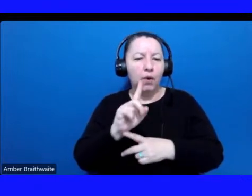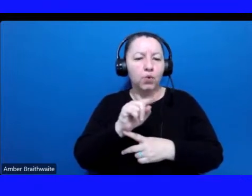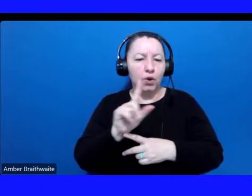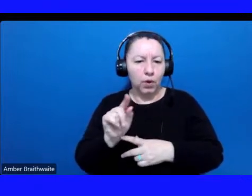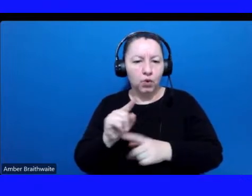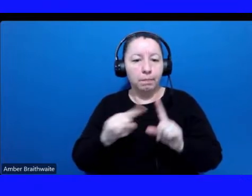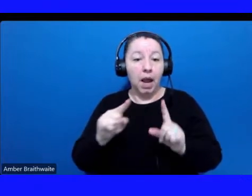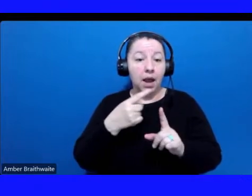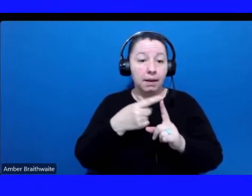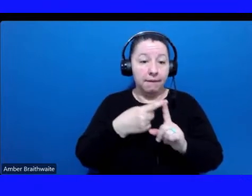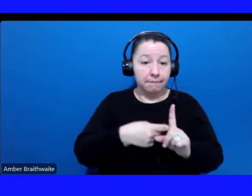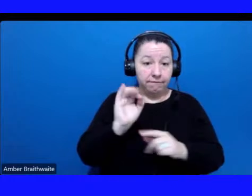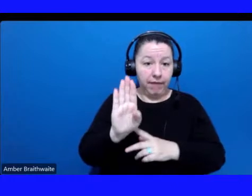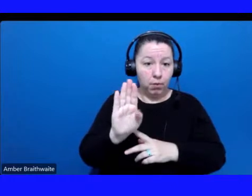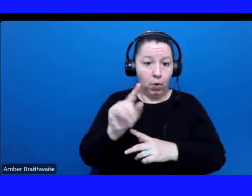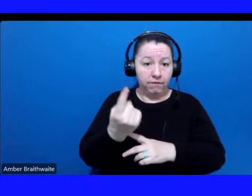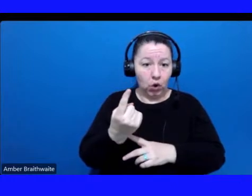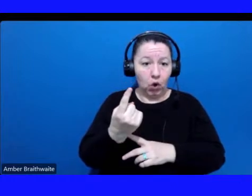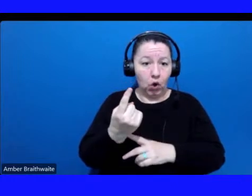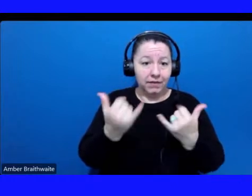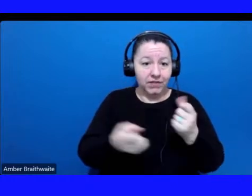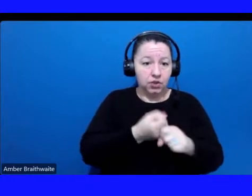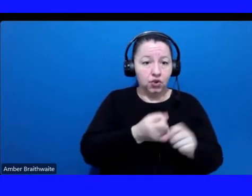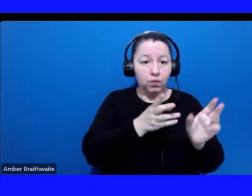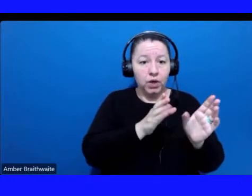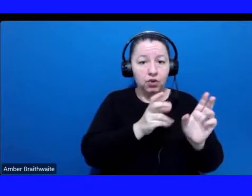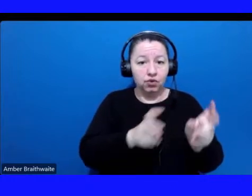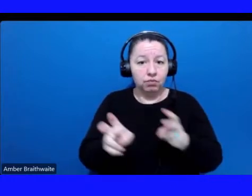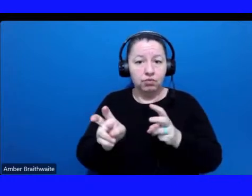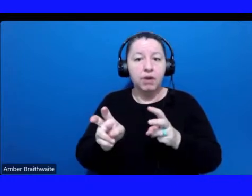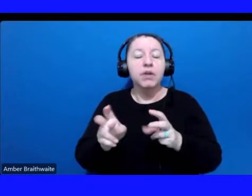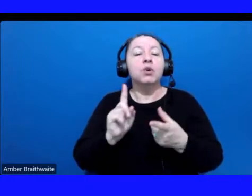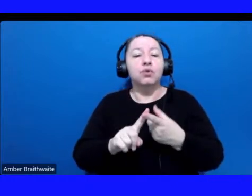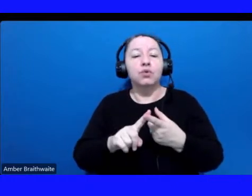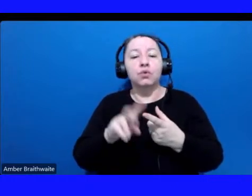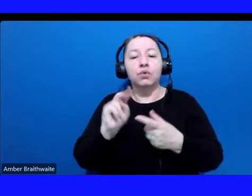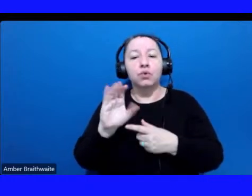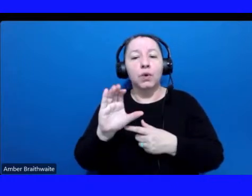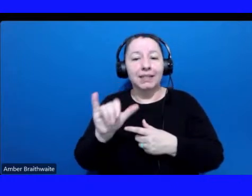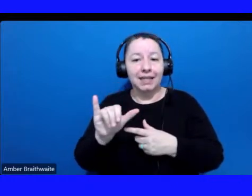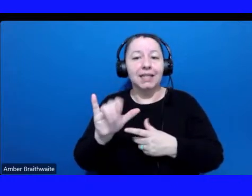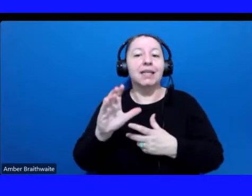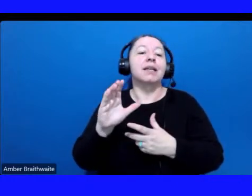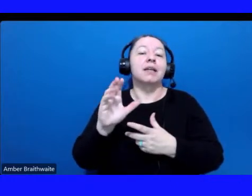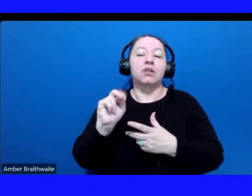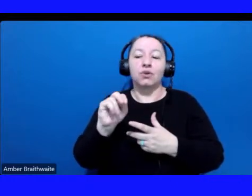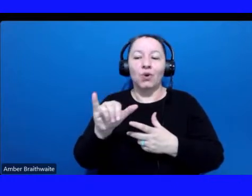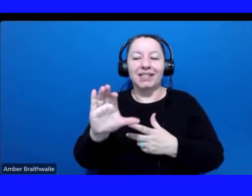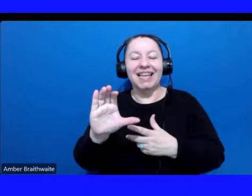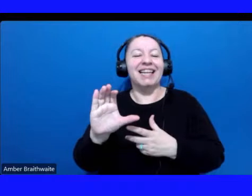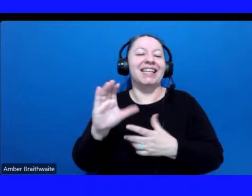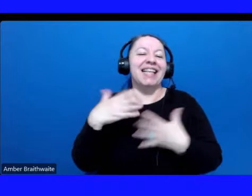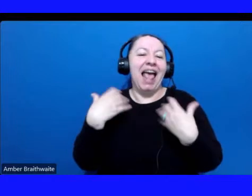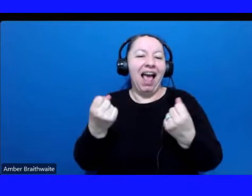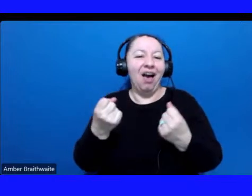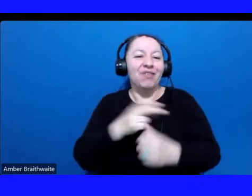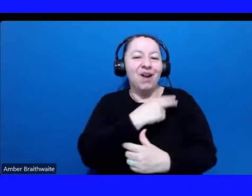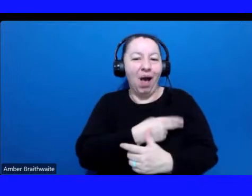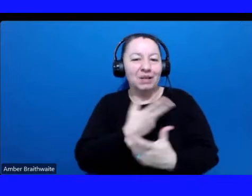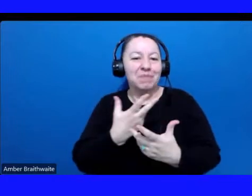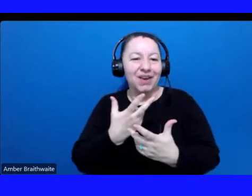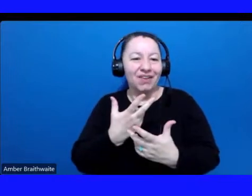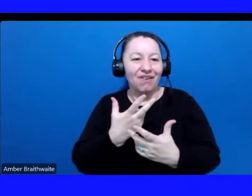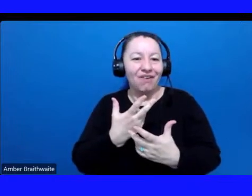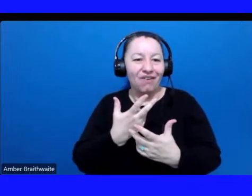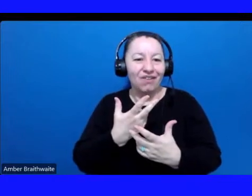and abandonment rates and things of that sort, but certainly an improvement to what was in place with Amwell. We're experiencing about 200 calls a